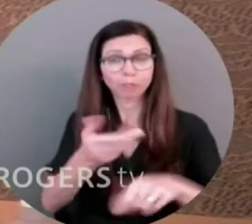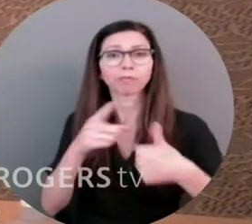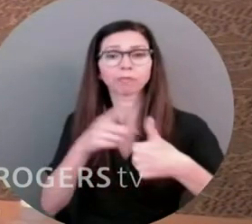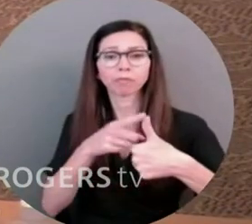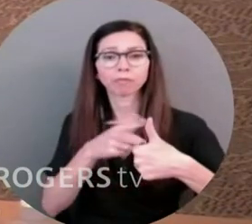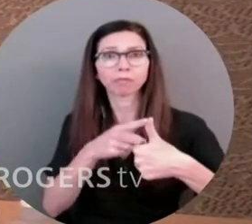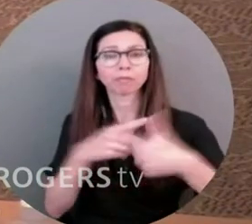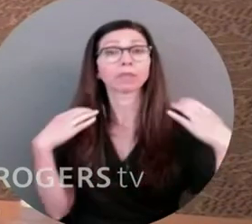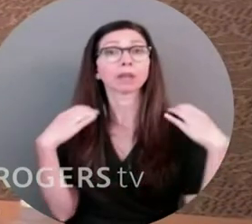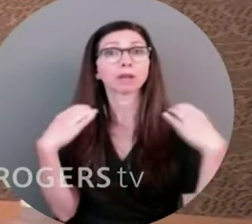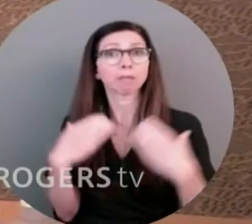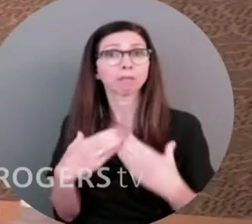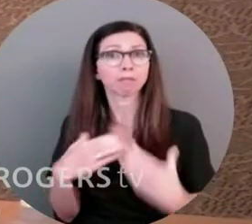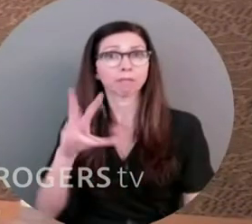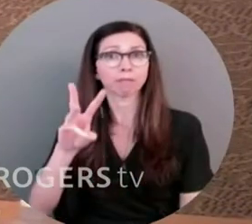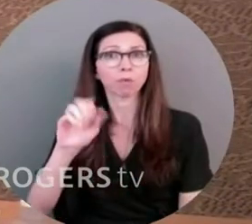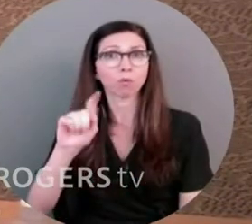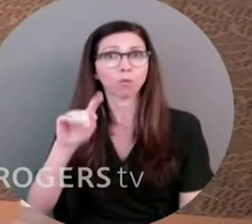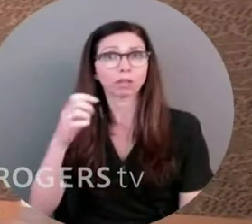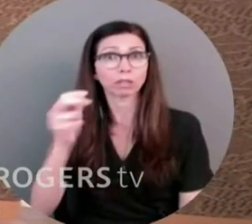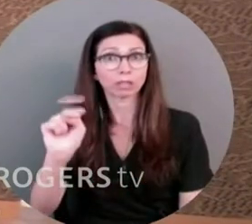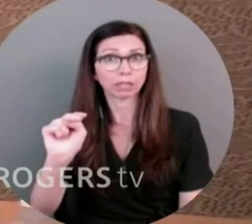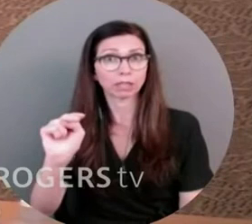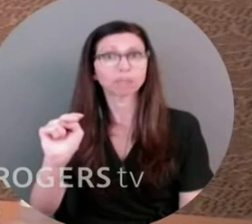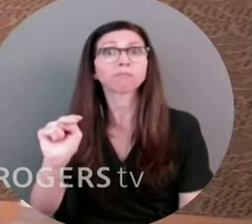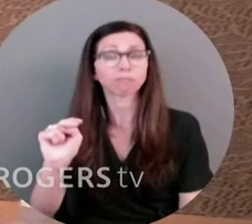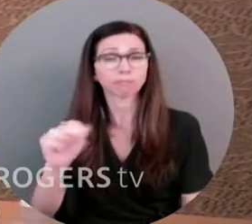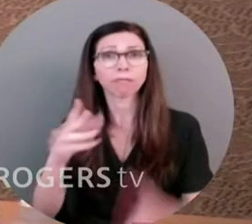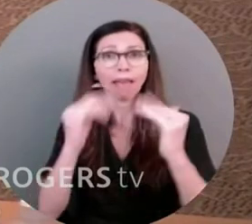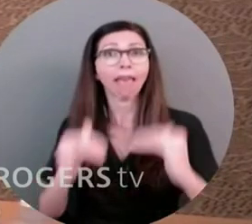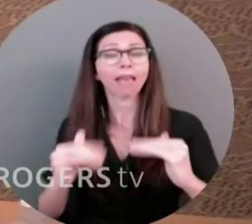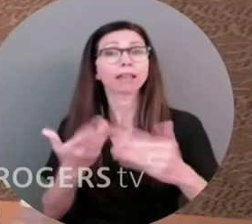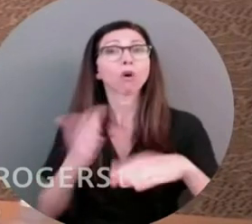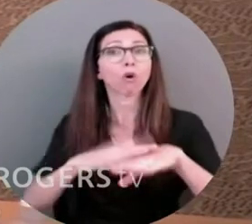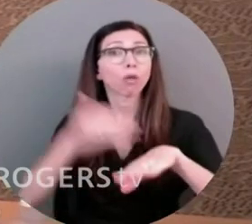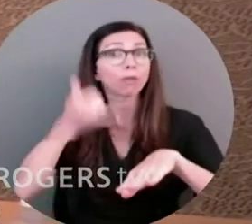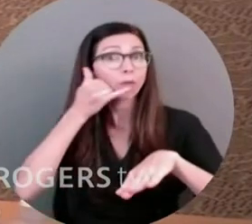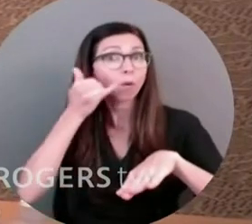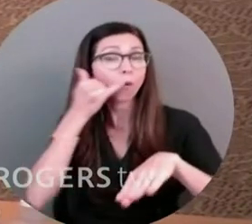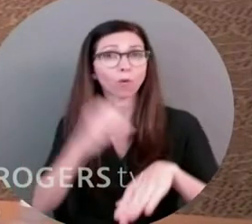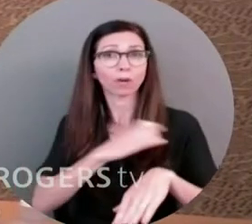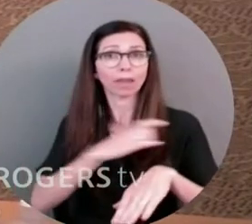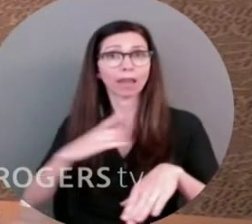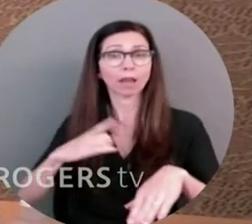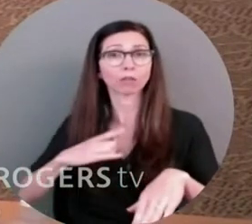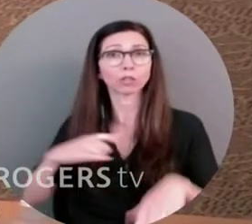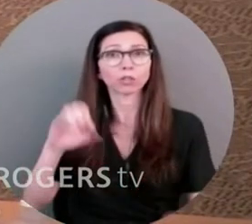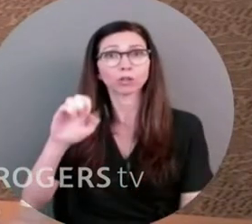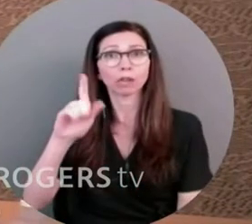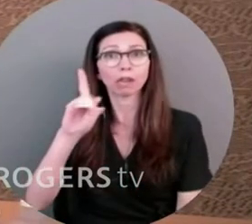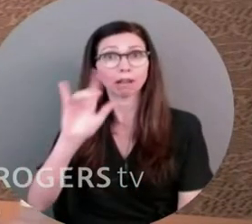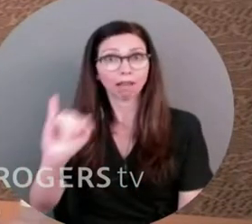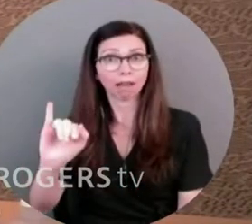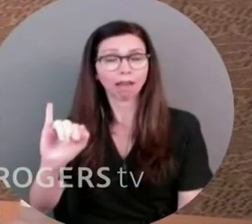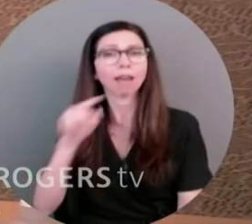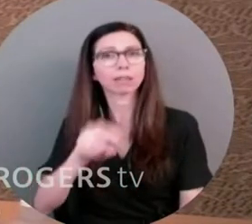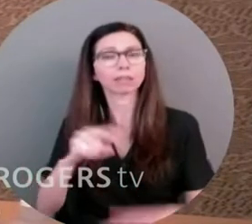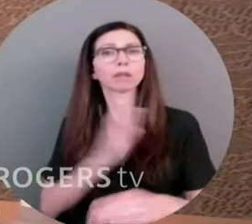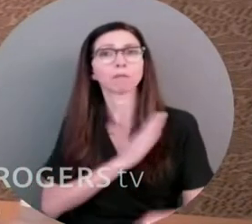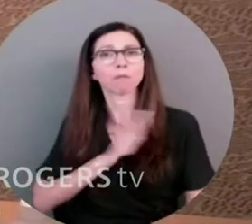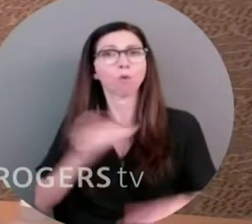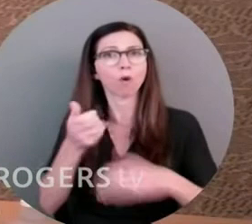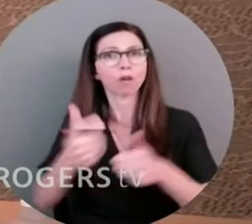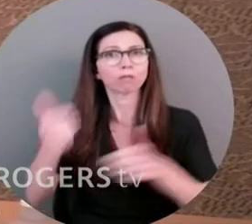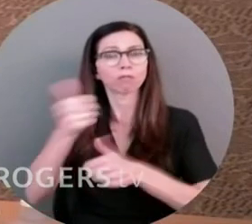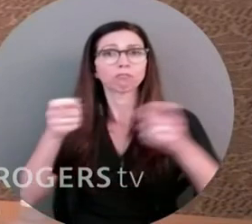le maire Jim Watson, phoning in au téléphone, Councillor Keith Egli, Chair, Ottawa Board of Health, conseiller